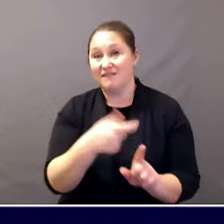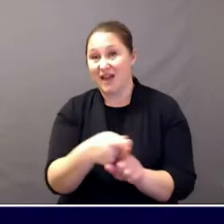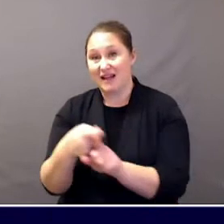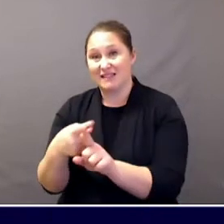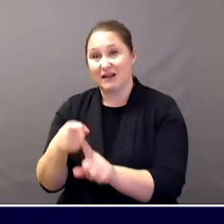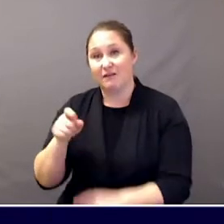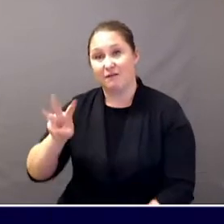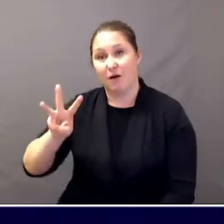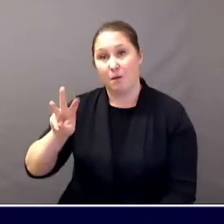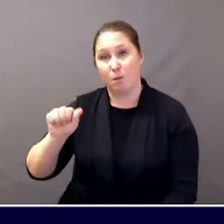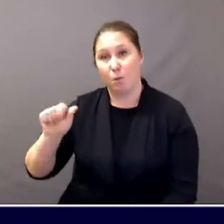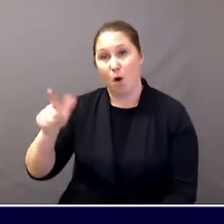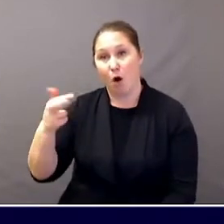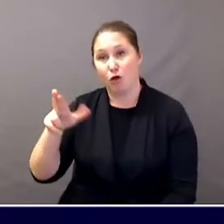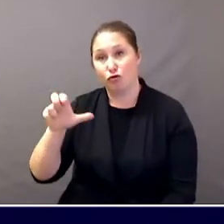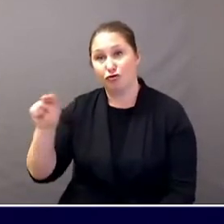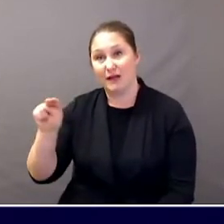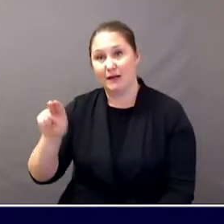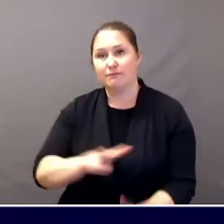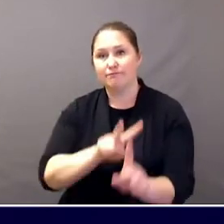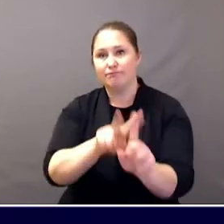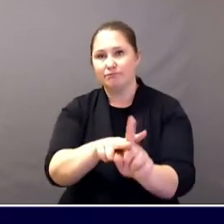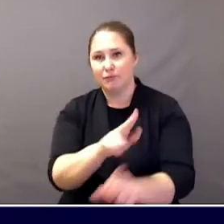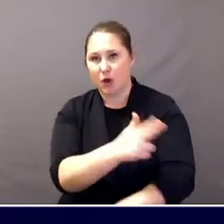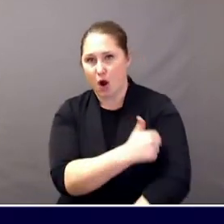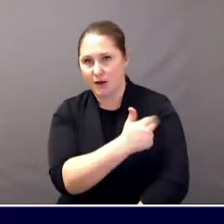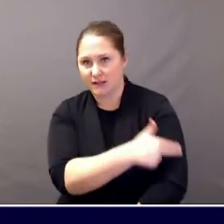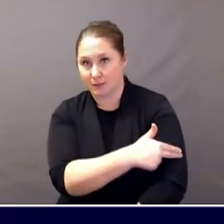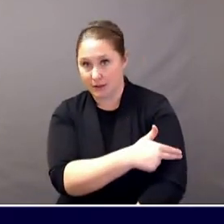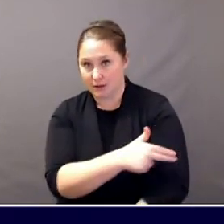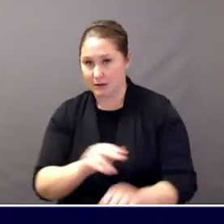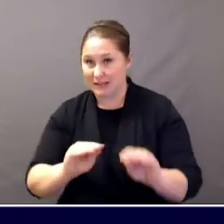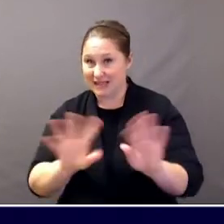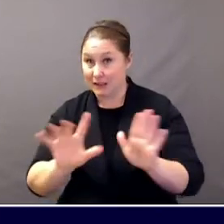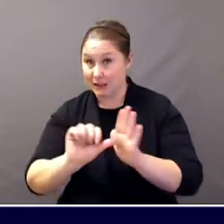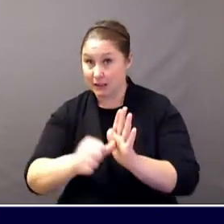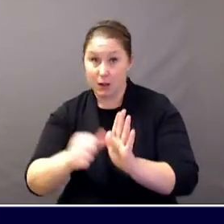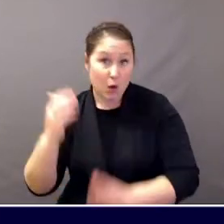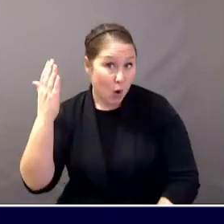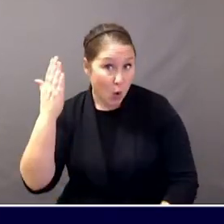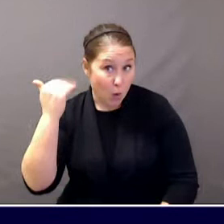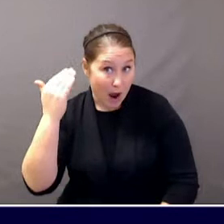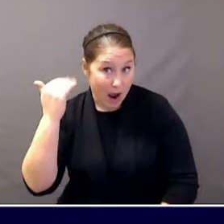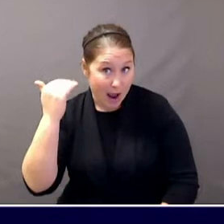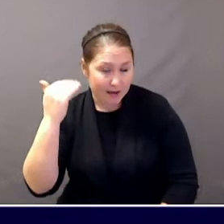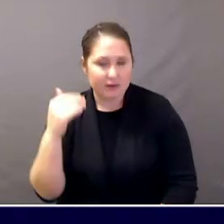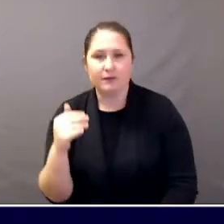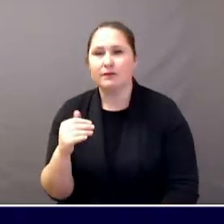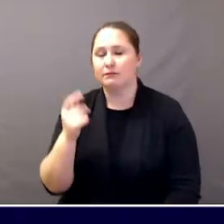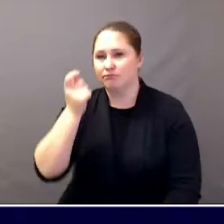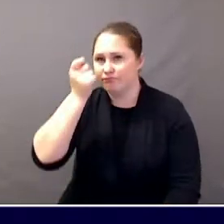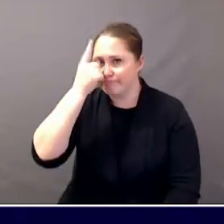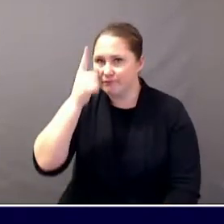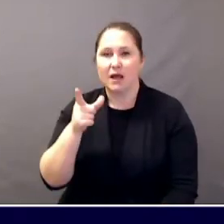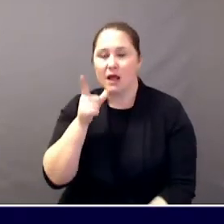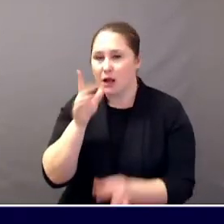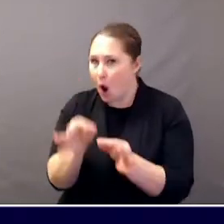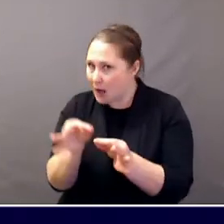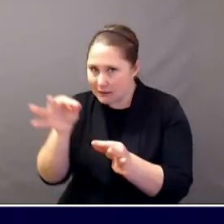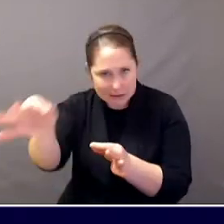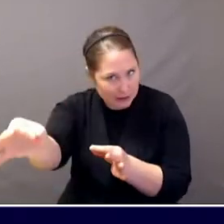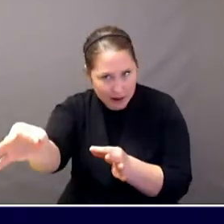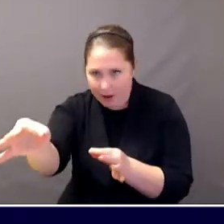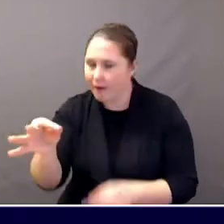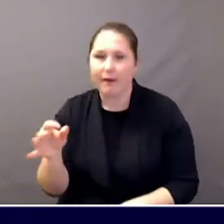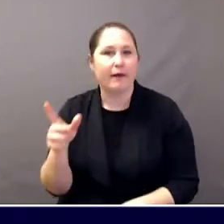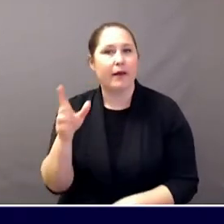I want to be very clear and emphasize that in doing so, we did not delay or push off any clinics that